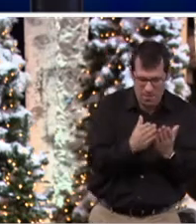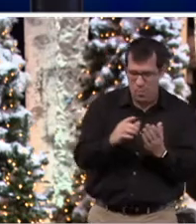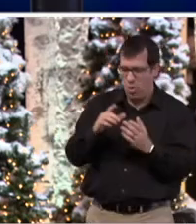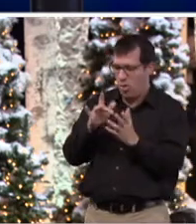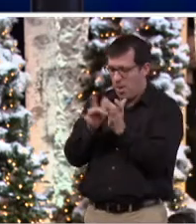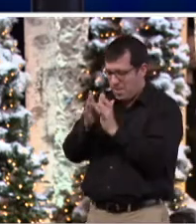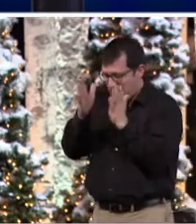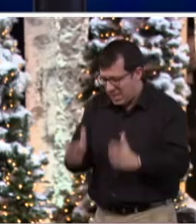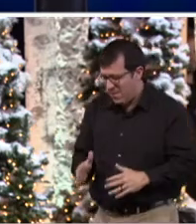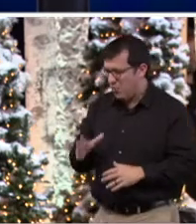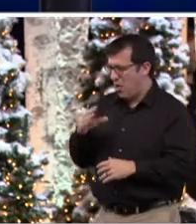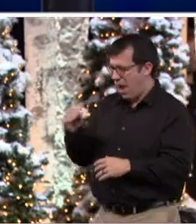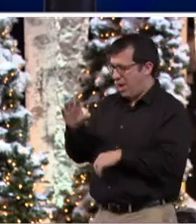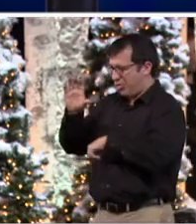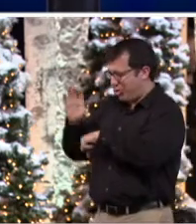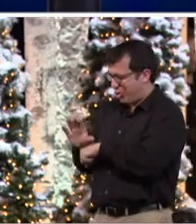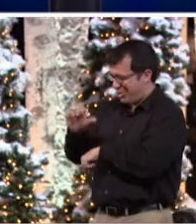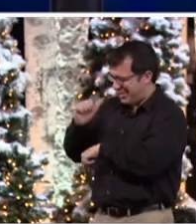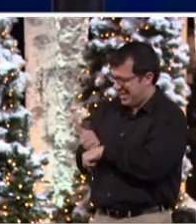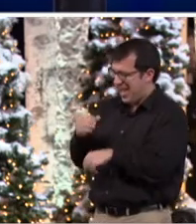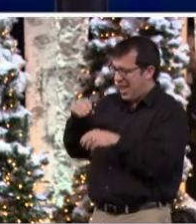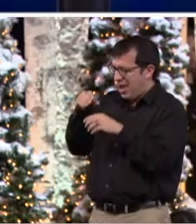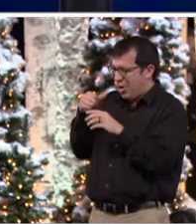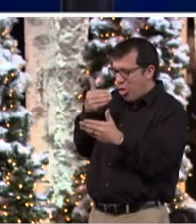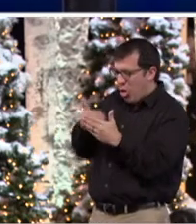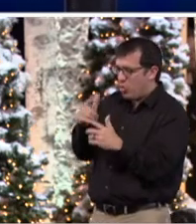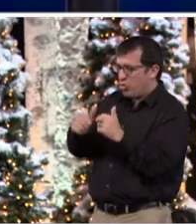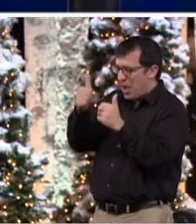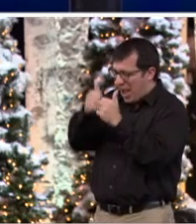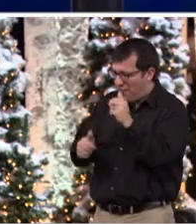Christ within distance of everybody on this planet.